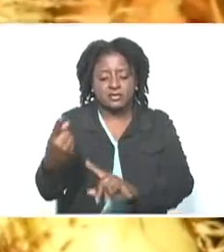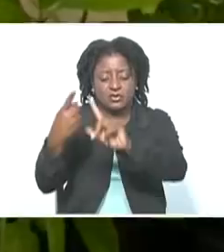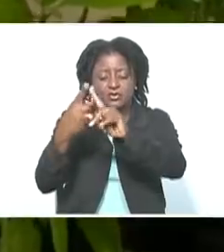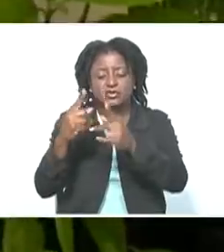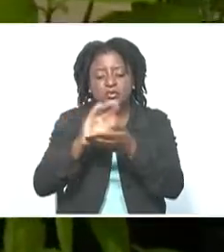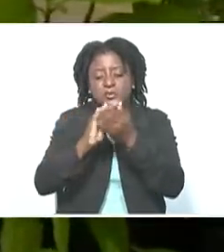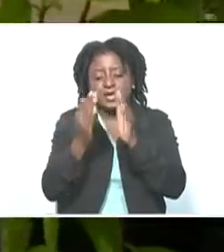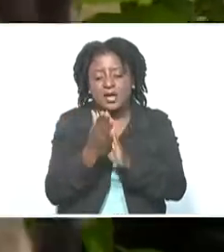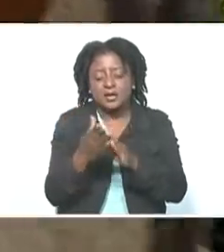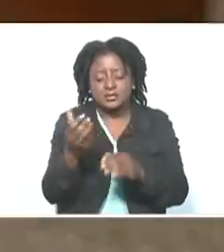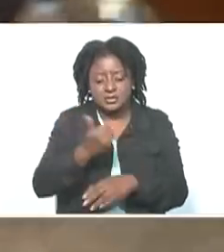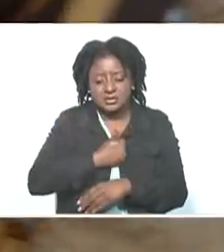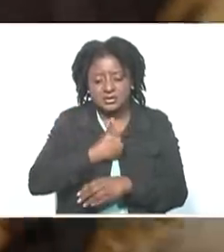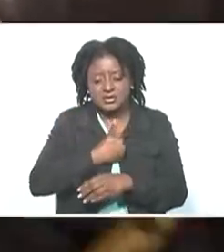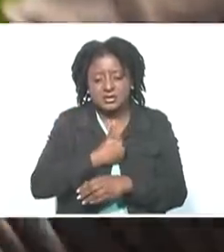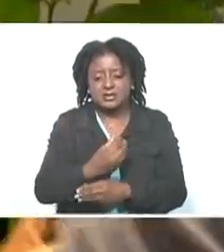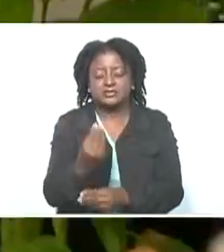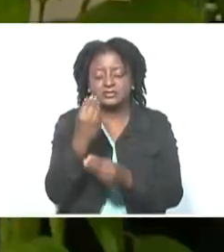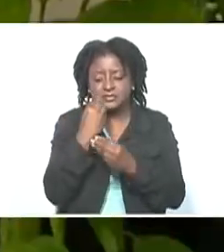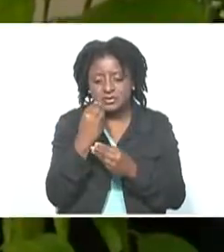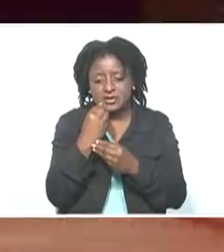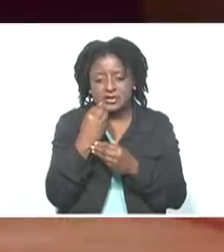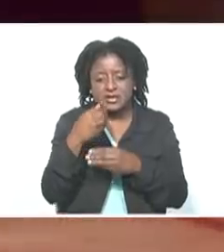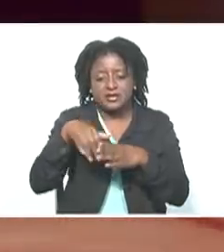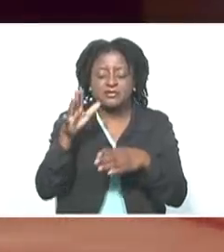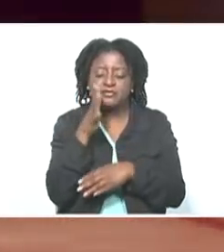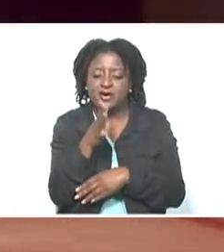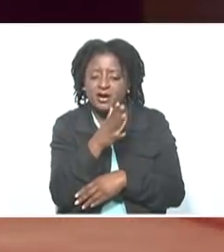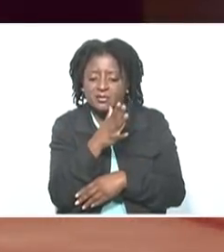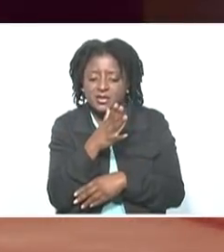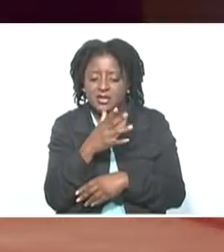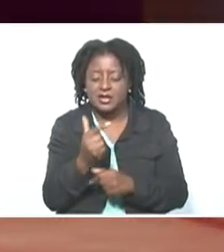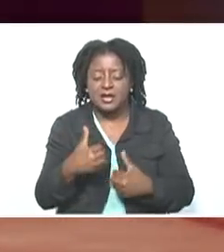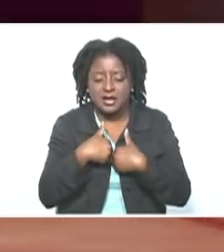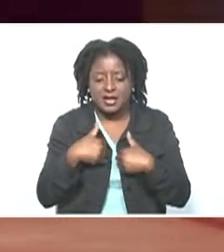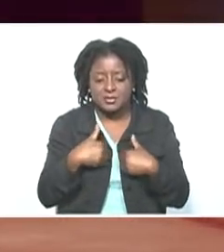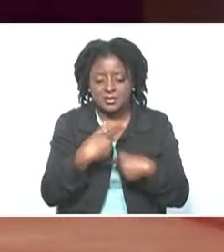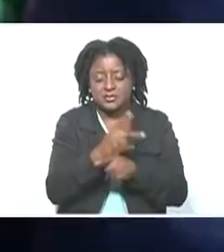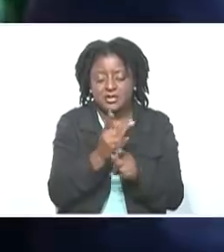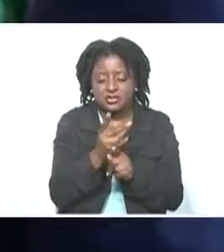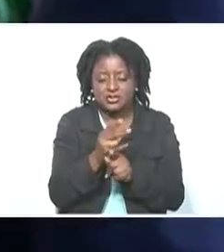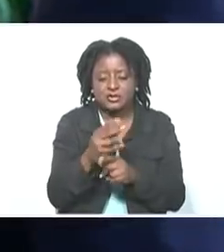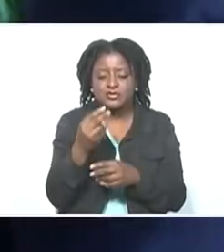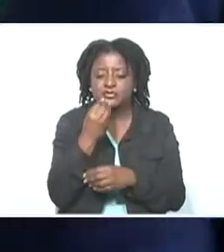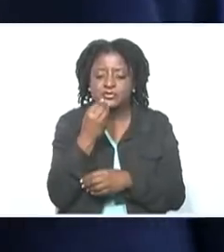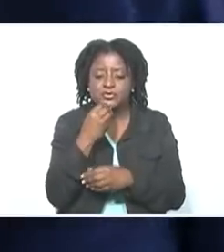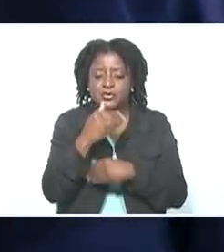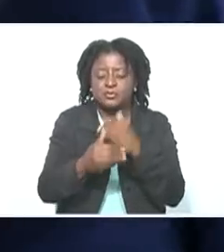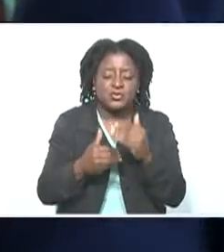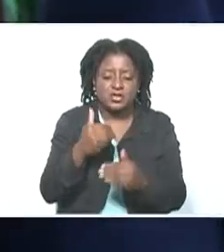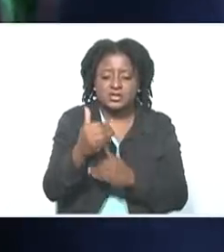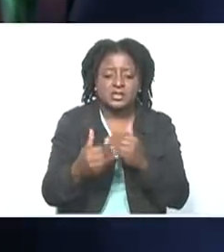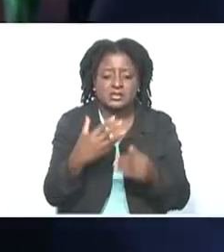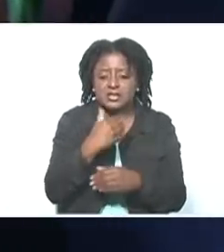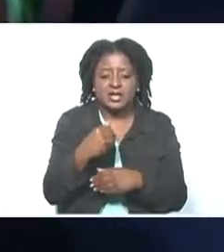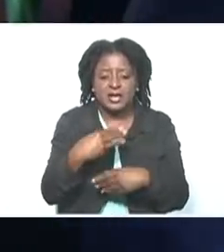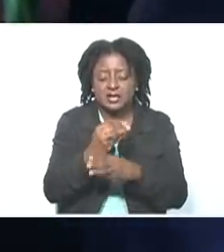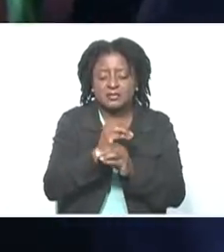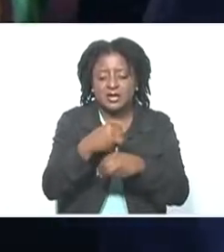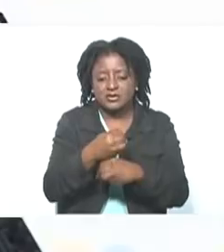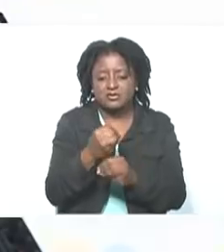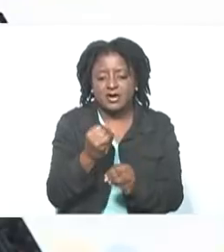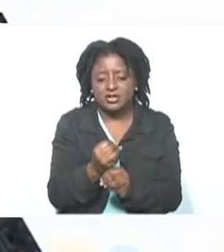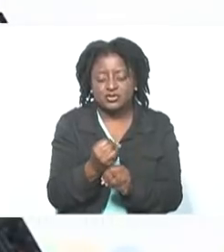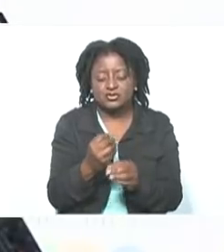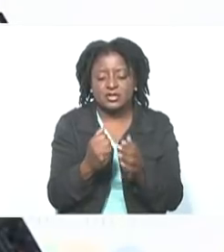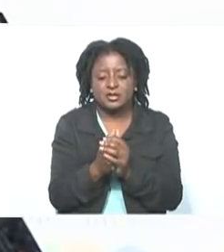of farming, livestock production, food processing, and manufacturing. Acting Prime Minister, the Honorable Peter